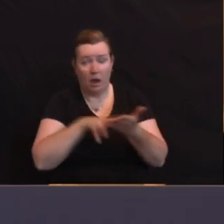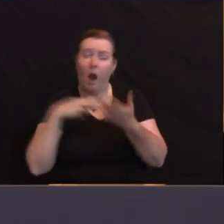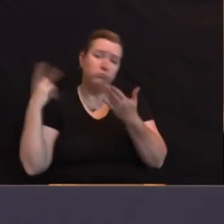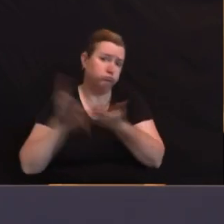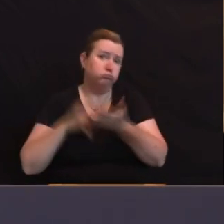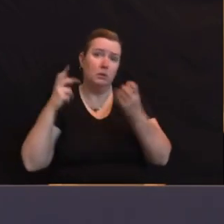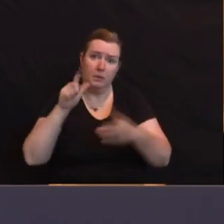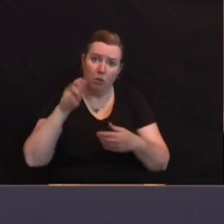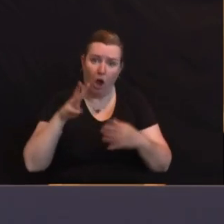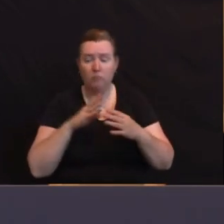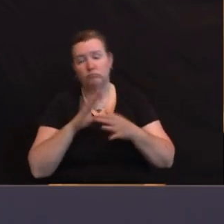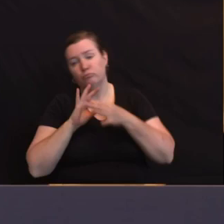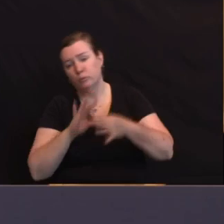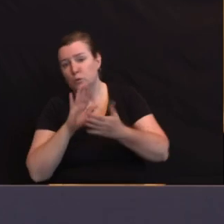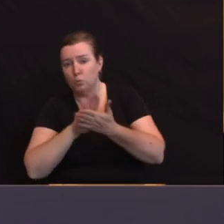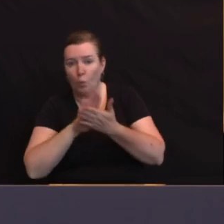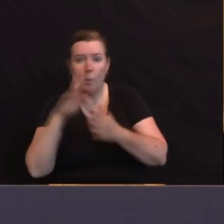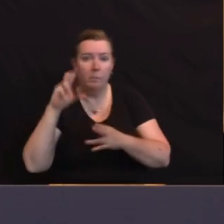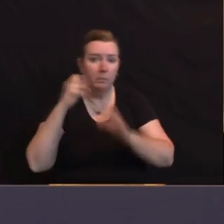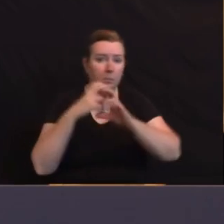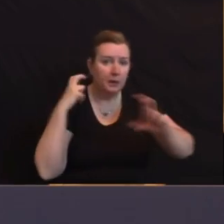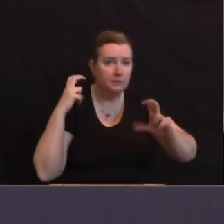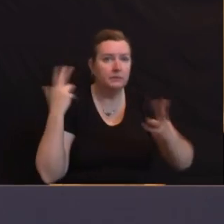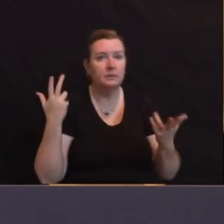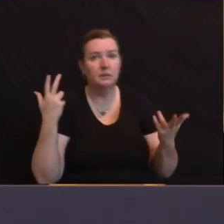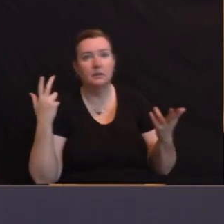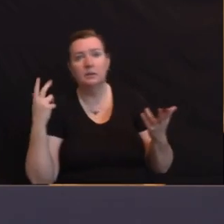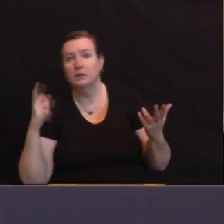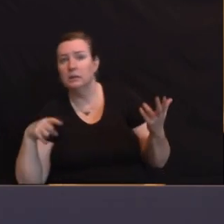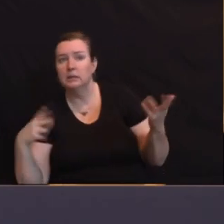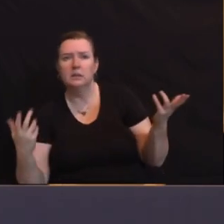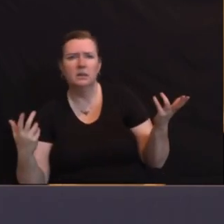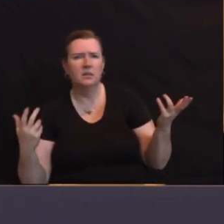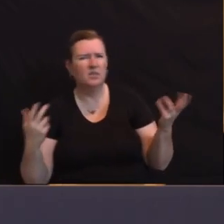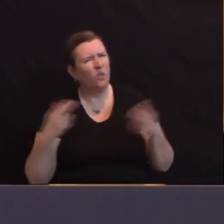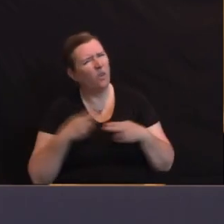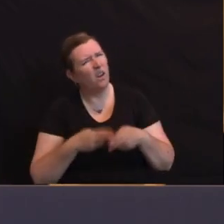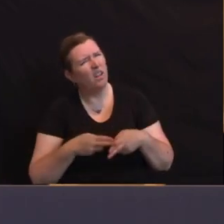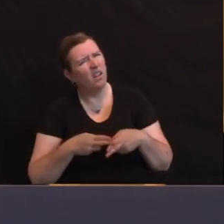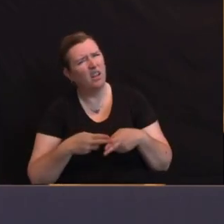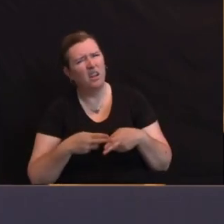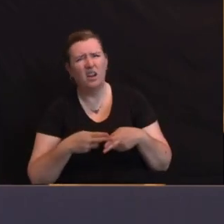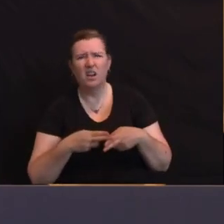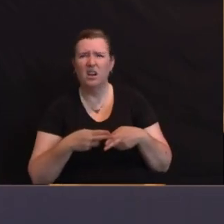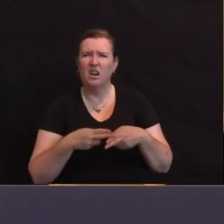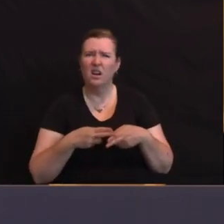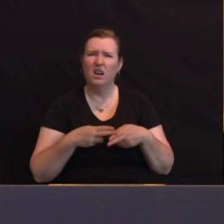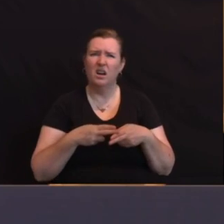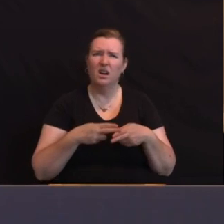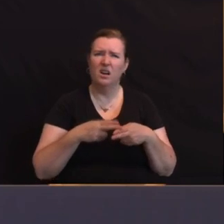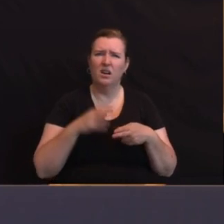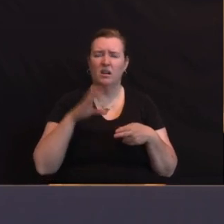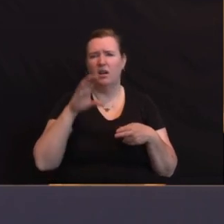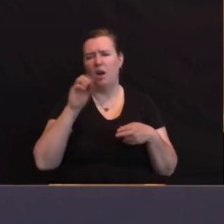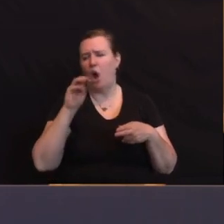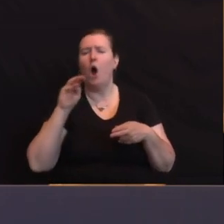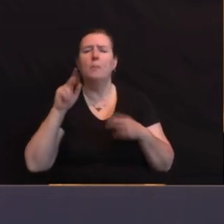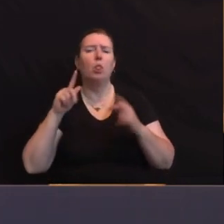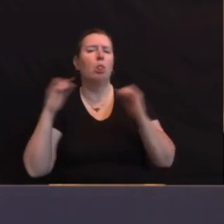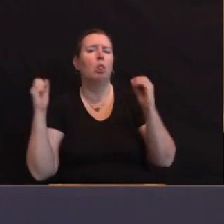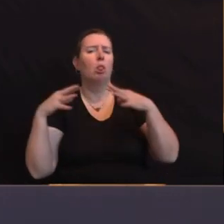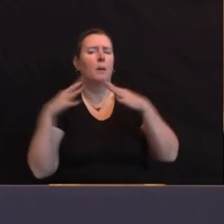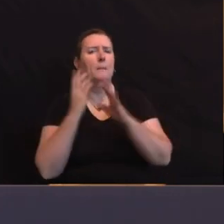buses. If there's more steps we should be taking with, I assume these are commercial buses. That's something that I'd be open-minded to.